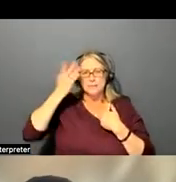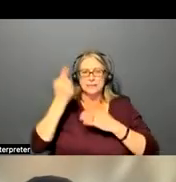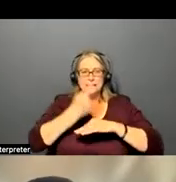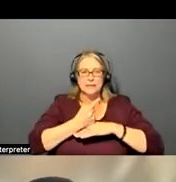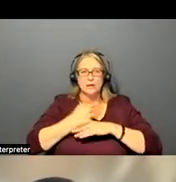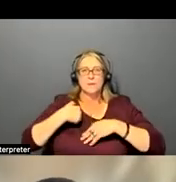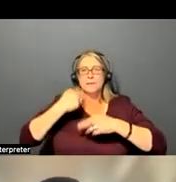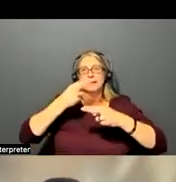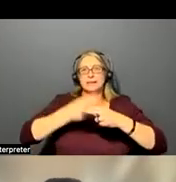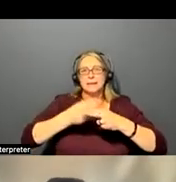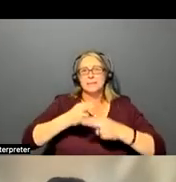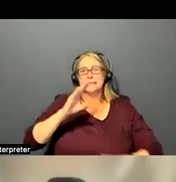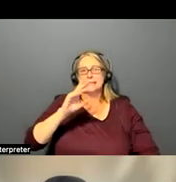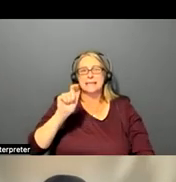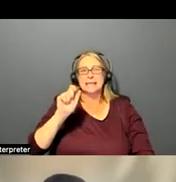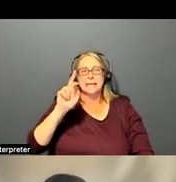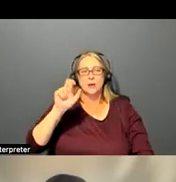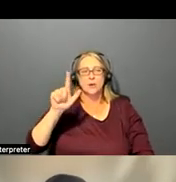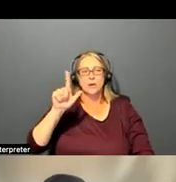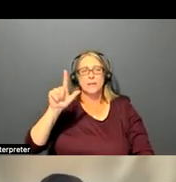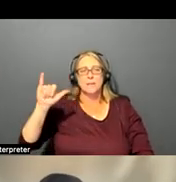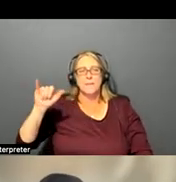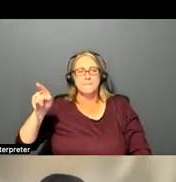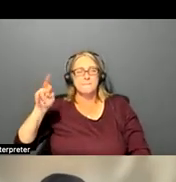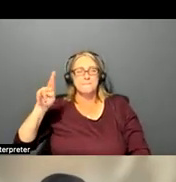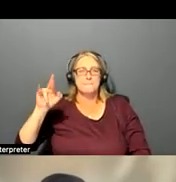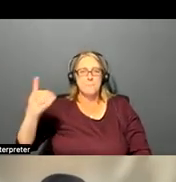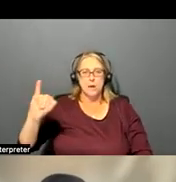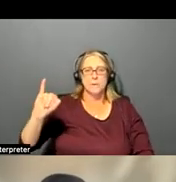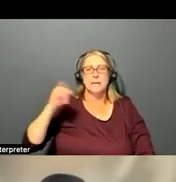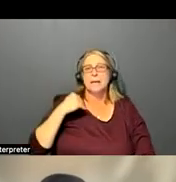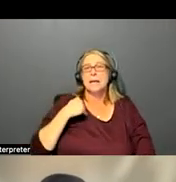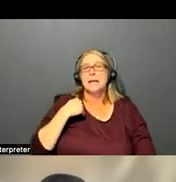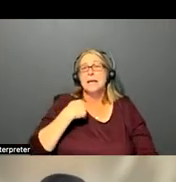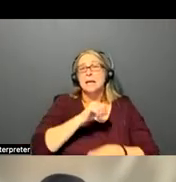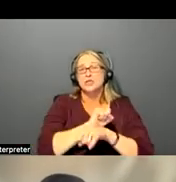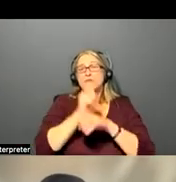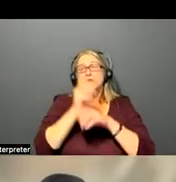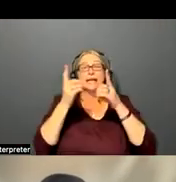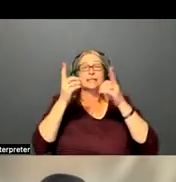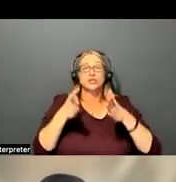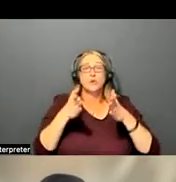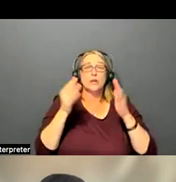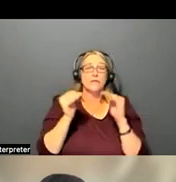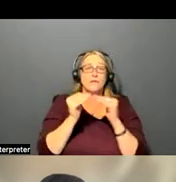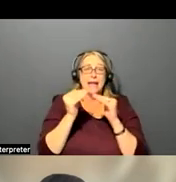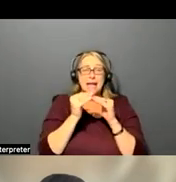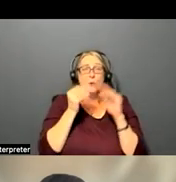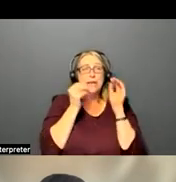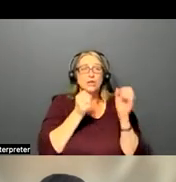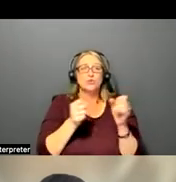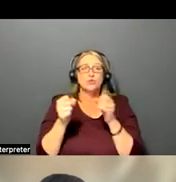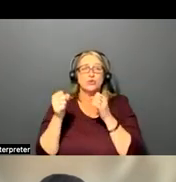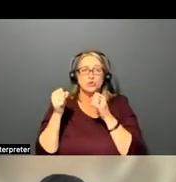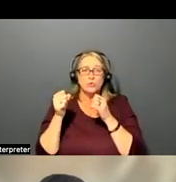is Carol Lapari, as Leah had said earlier, and I serve as the Director of Equity and Strategy for a Center